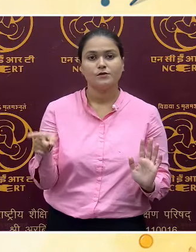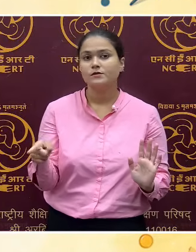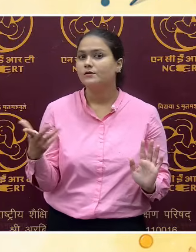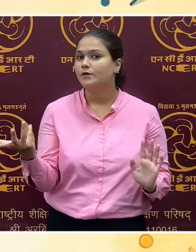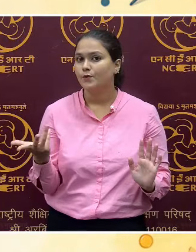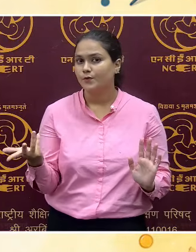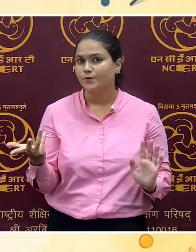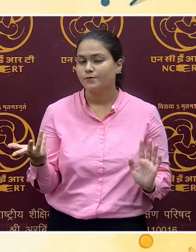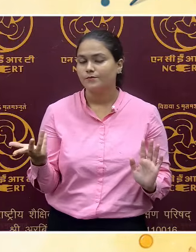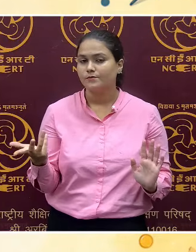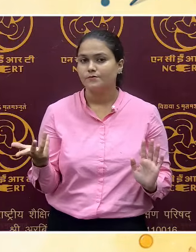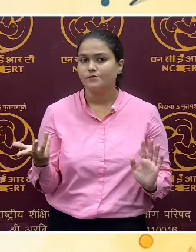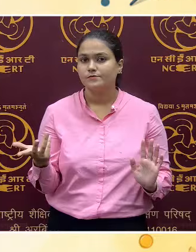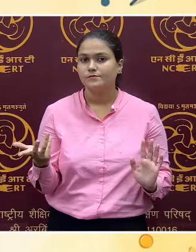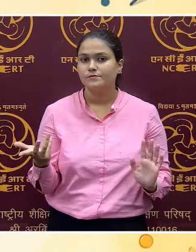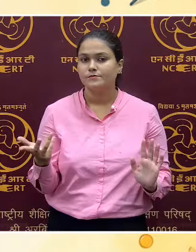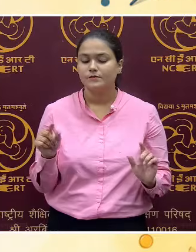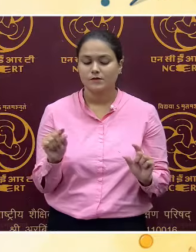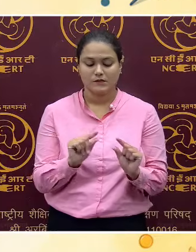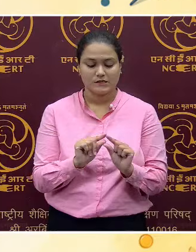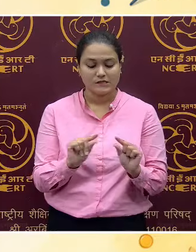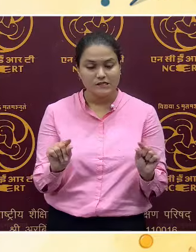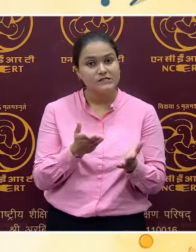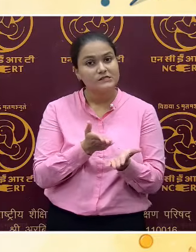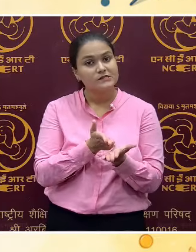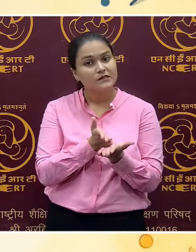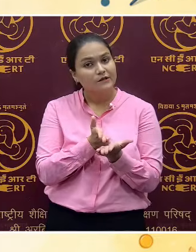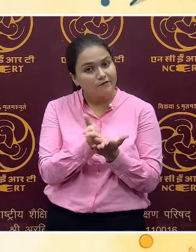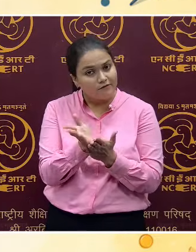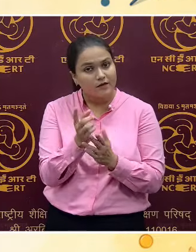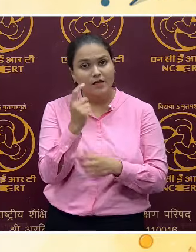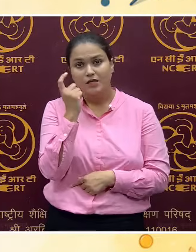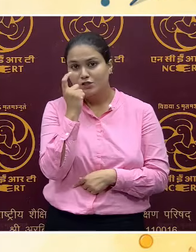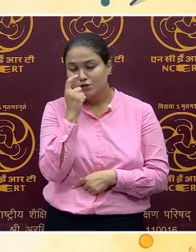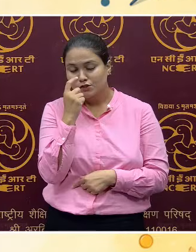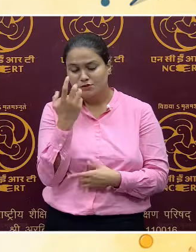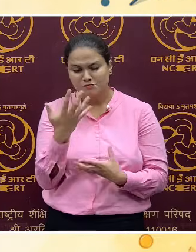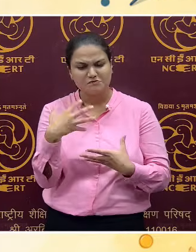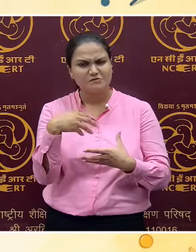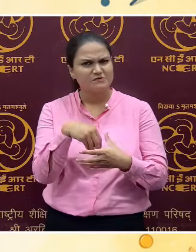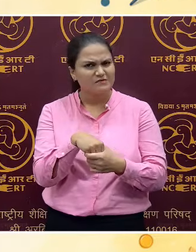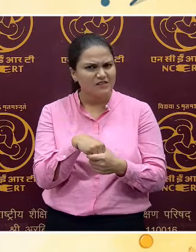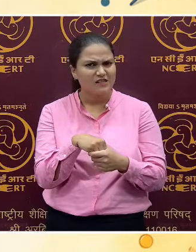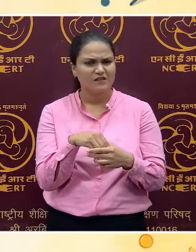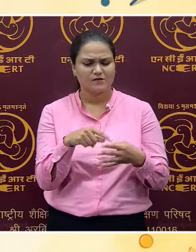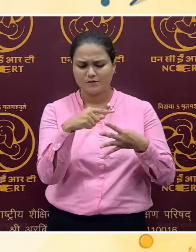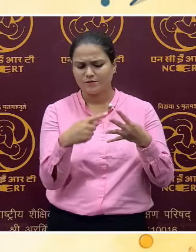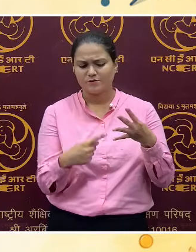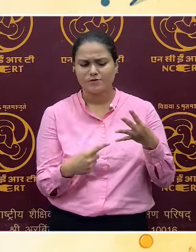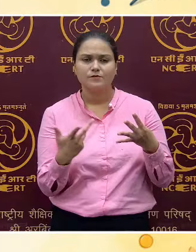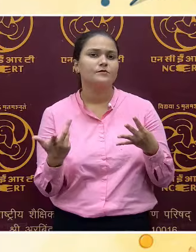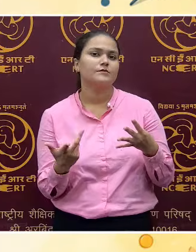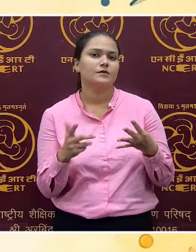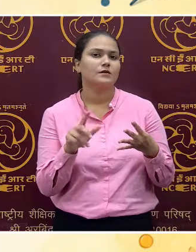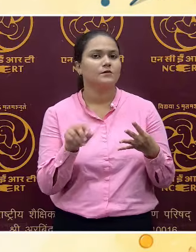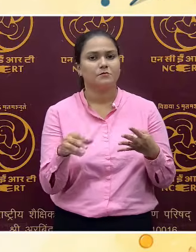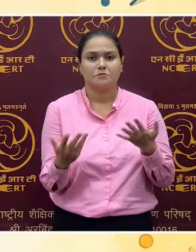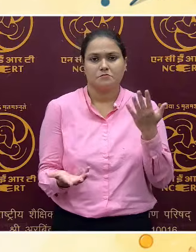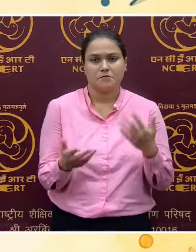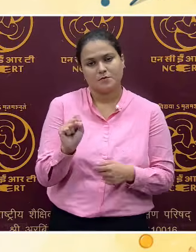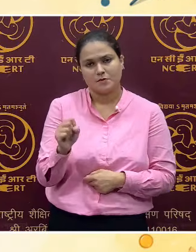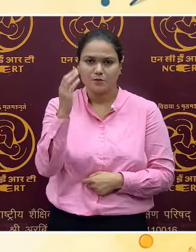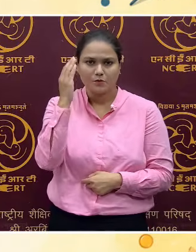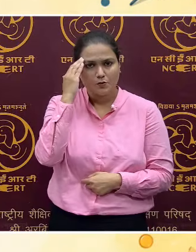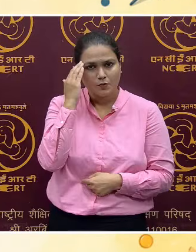So, this is a form of she that we are seeing over here. So, the options are she knows me,